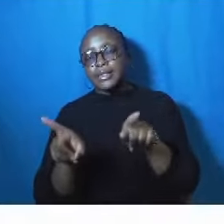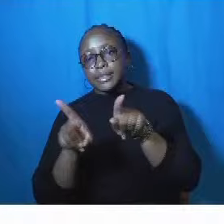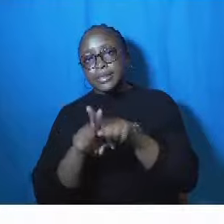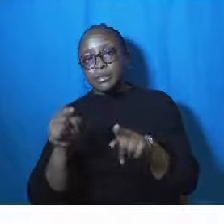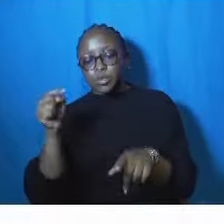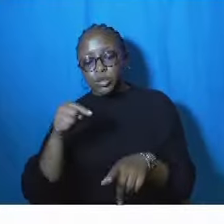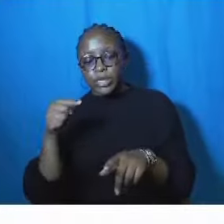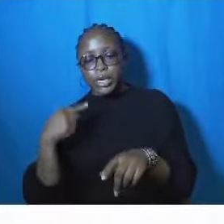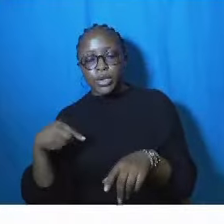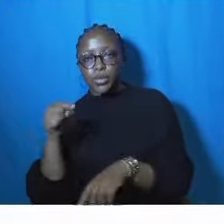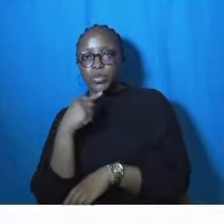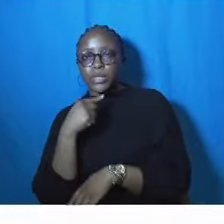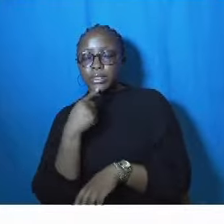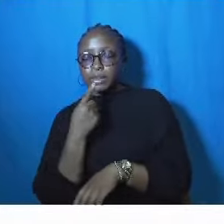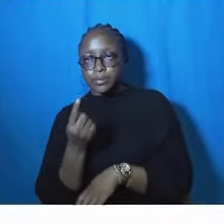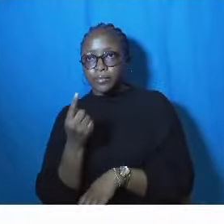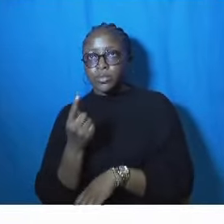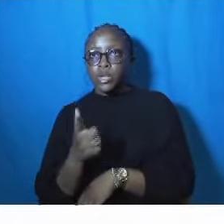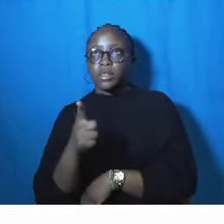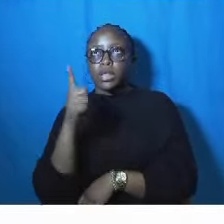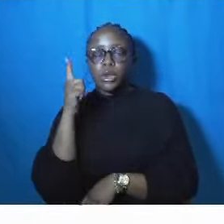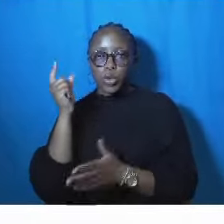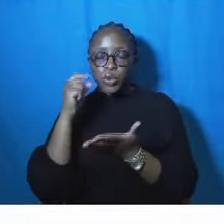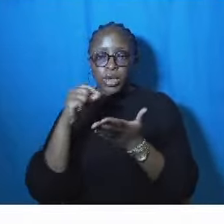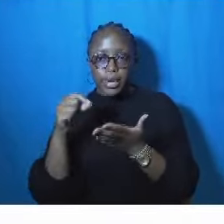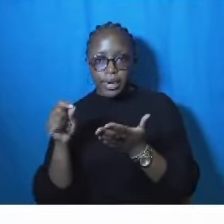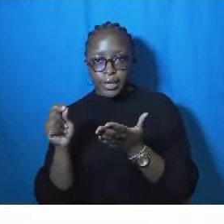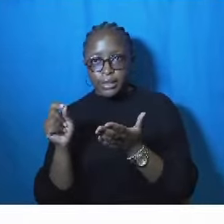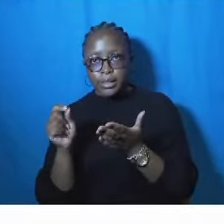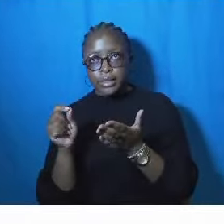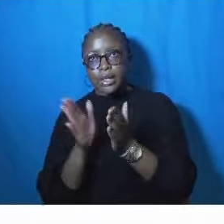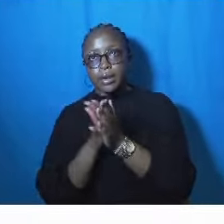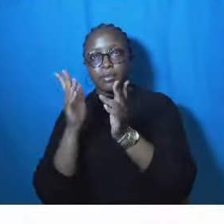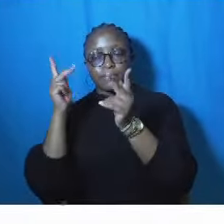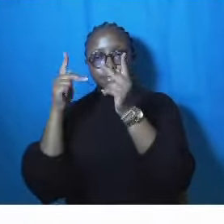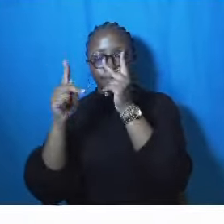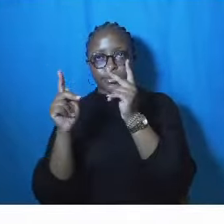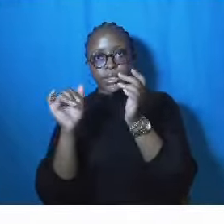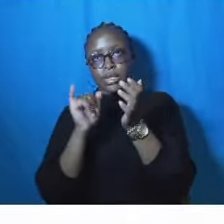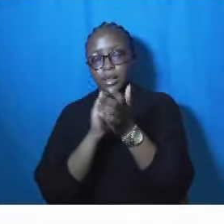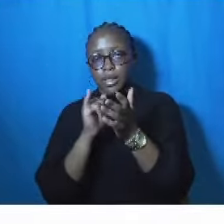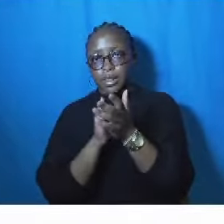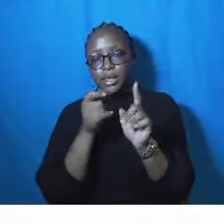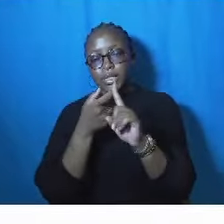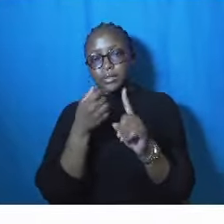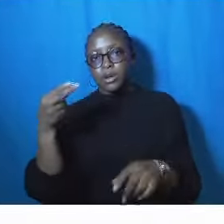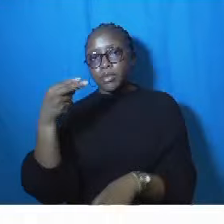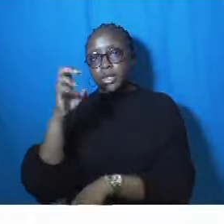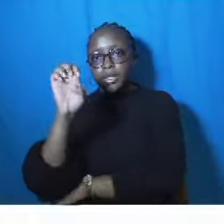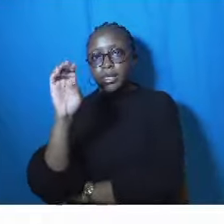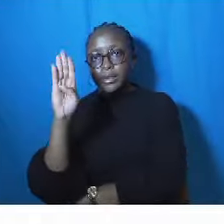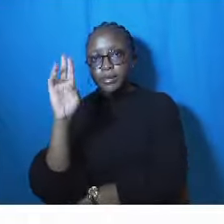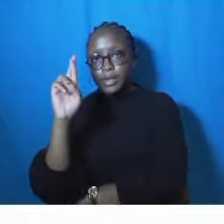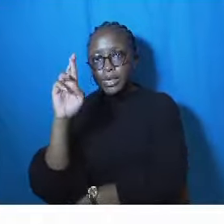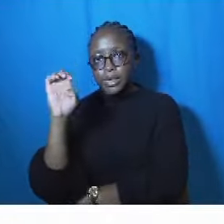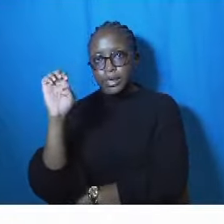prophets. That was the sacred writings of the Hebrew people. So verse 8 to